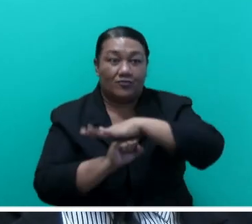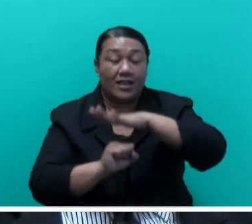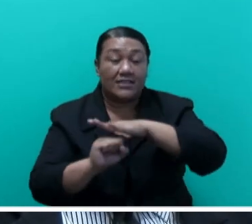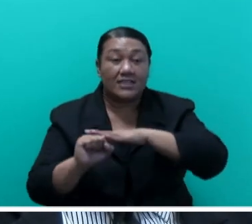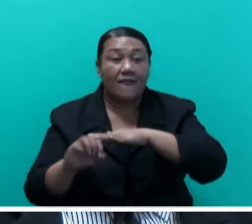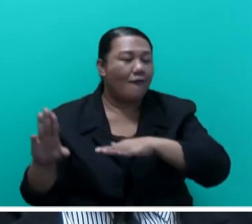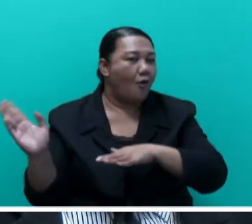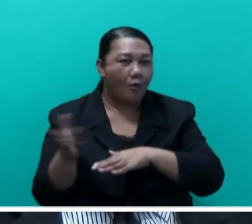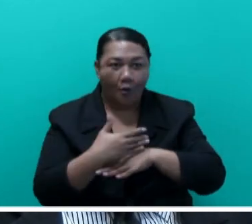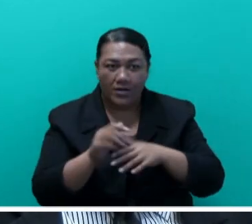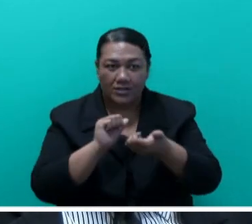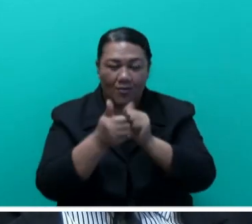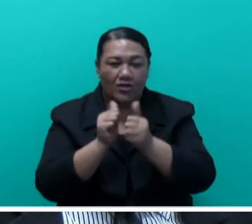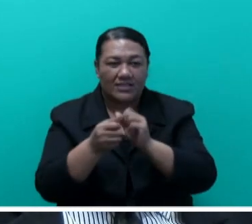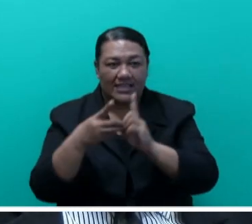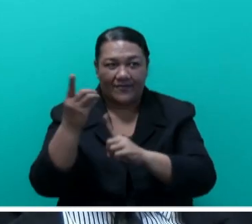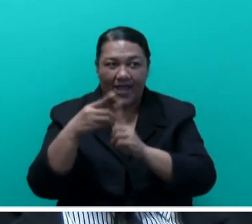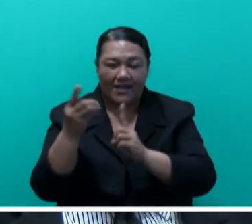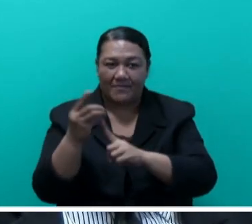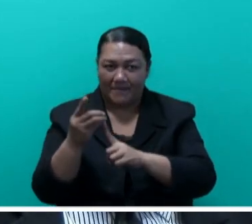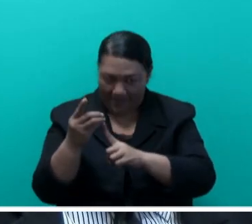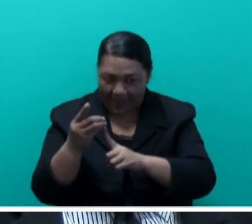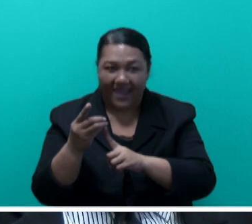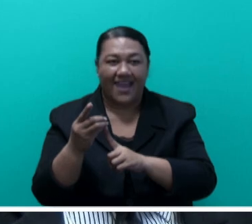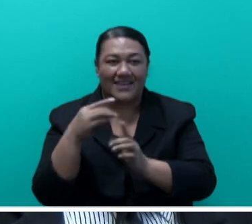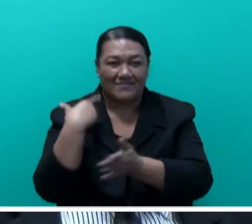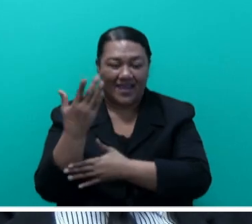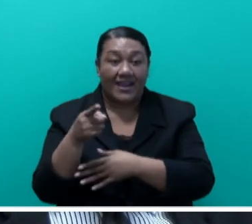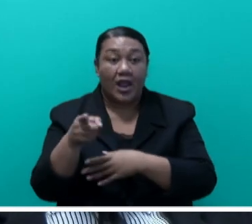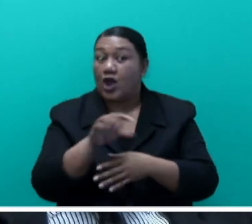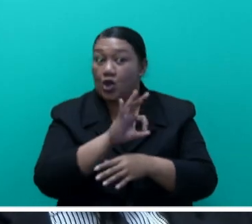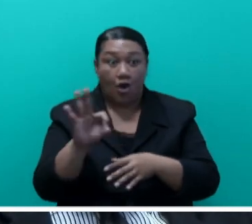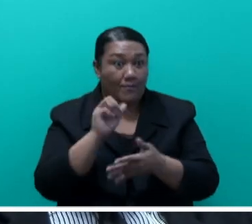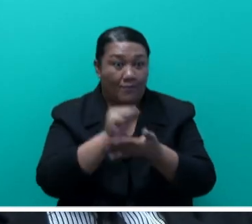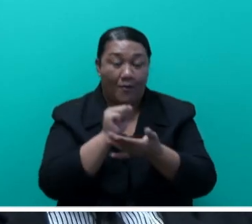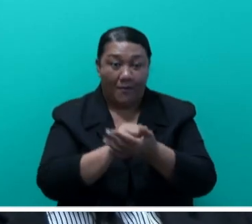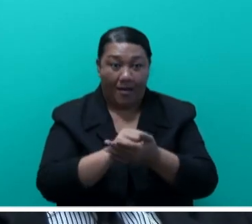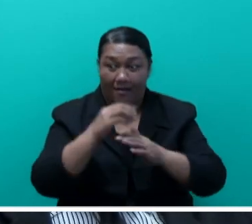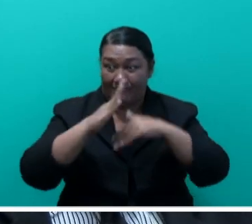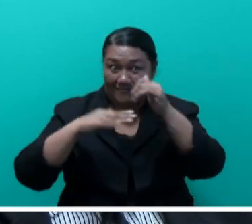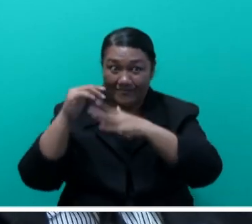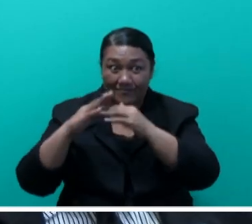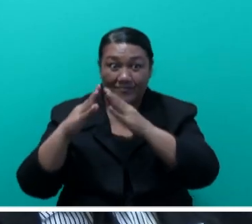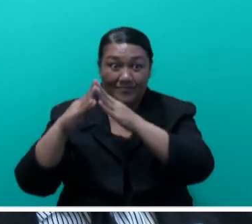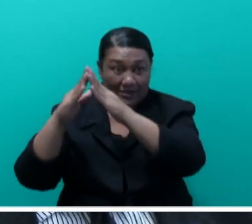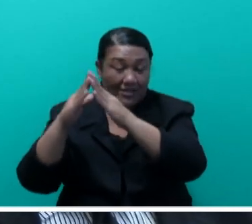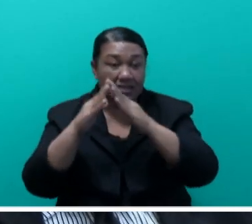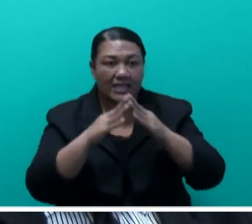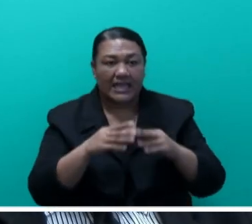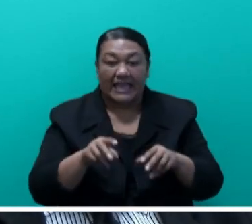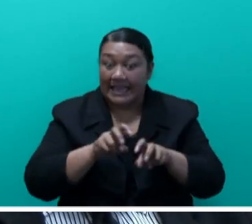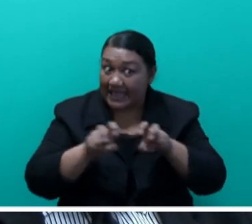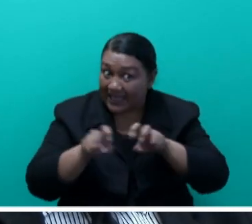other aspects of sports development rest. Without proper infrastructure, even the most talented athletes cannot